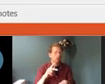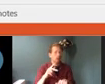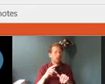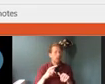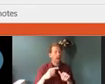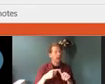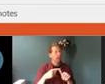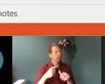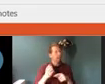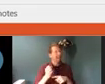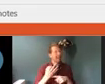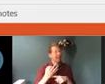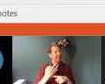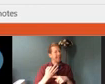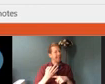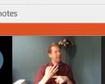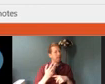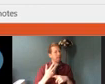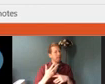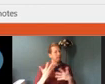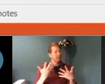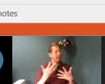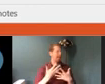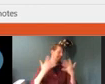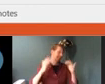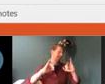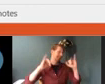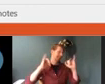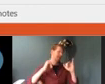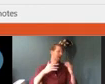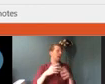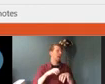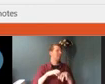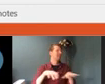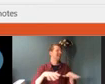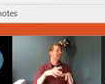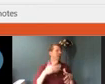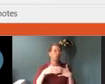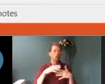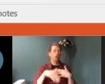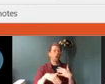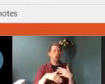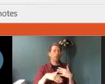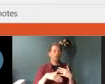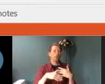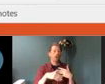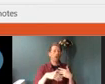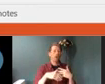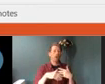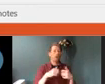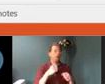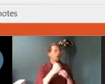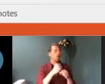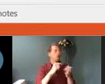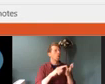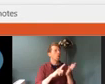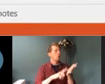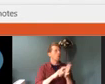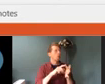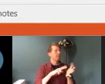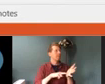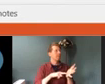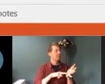was a big media story about the catching of the Golden State Killer and how they caught